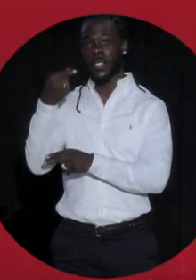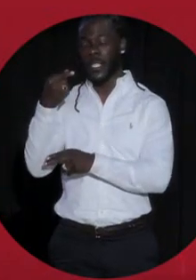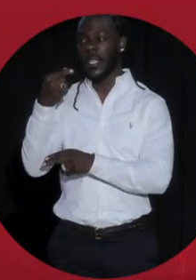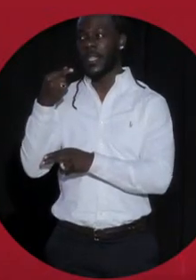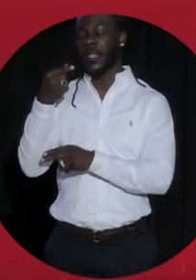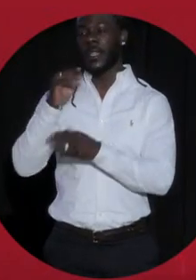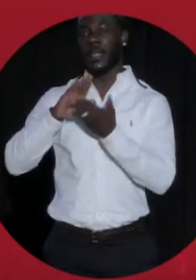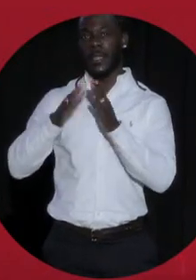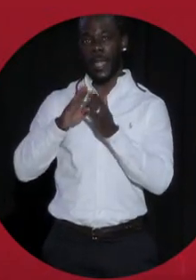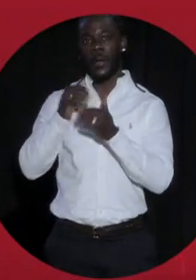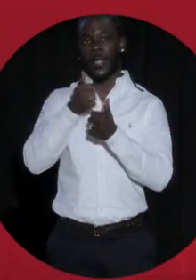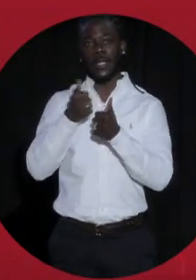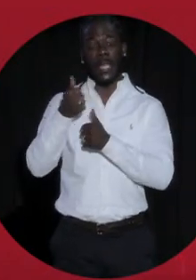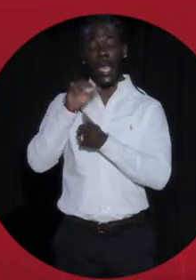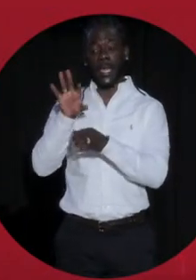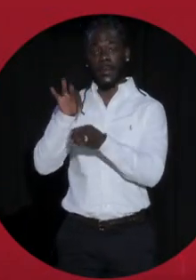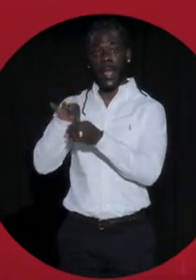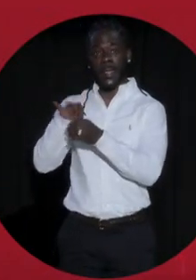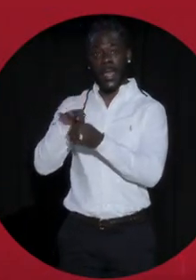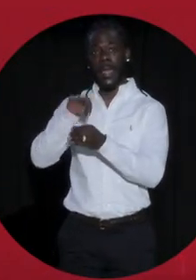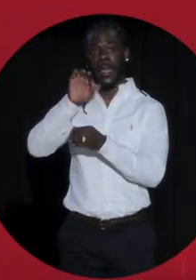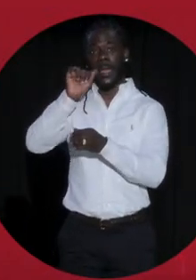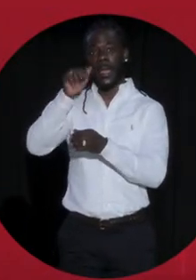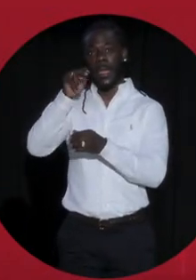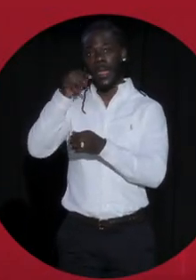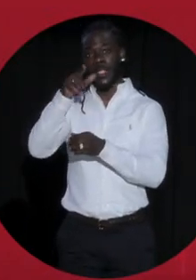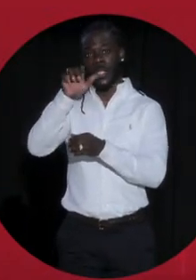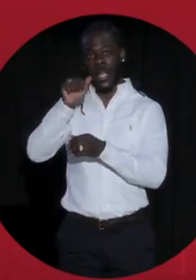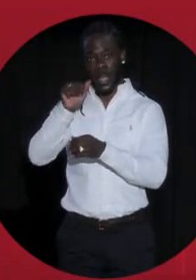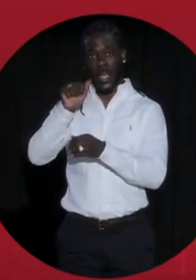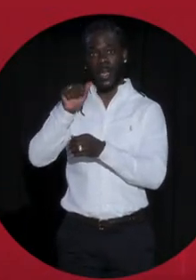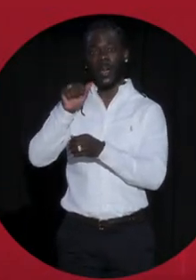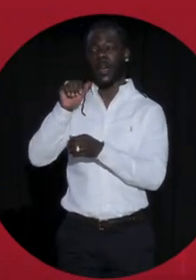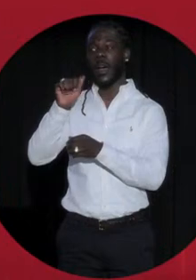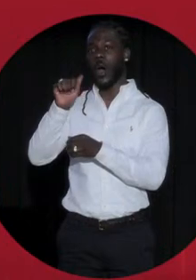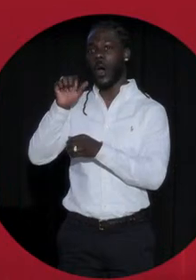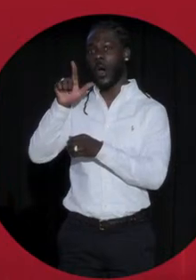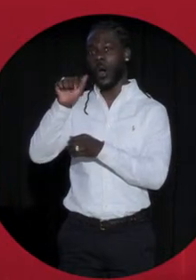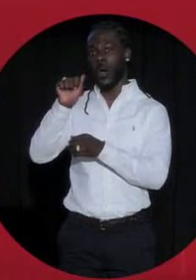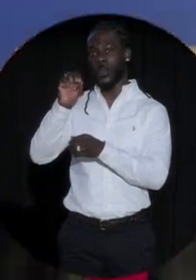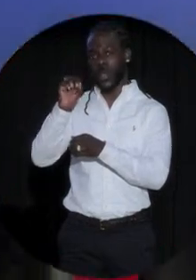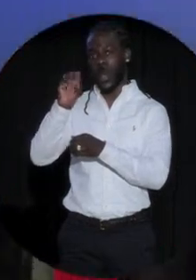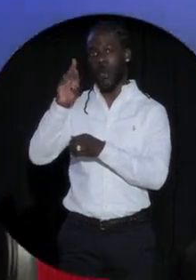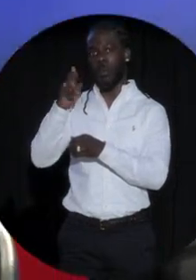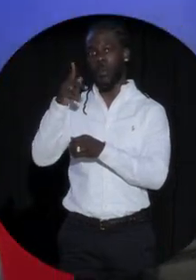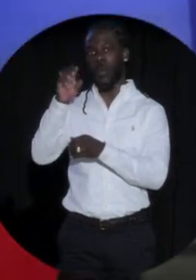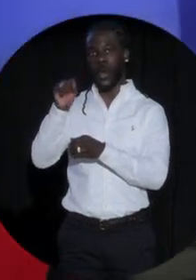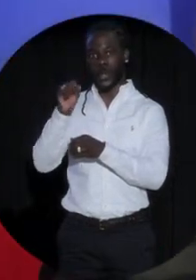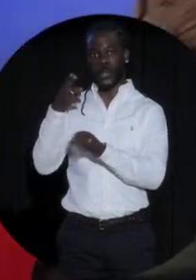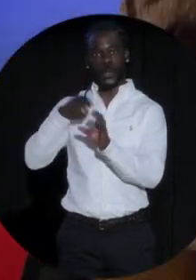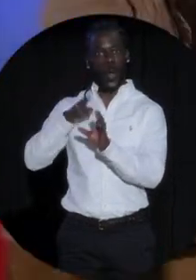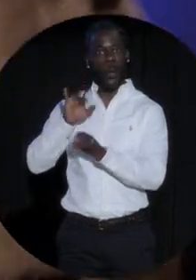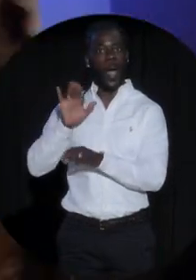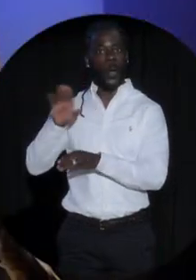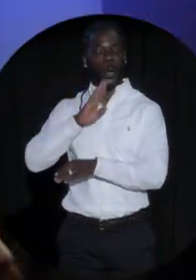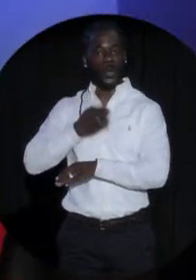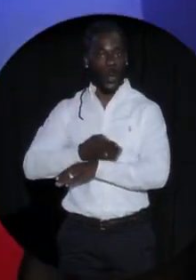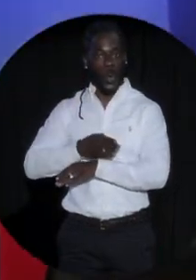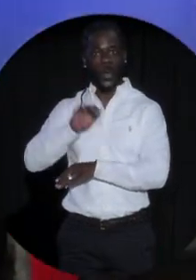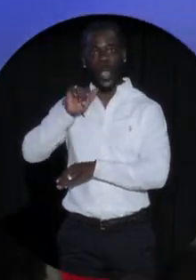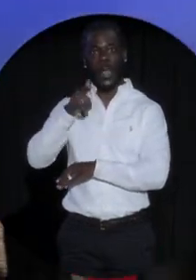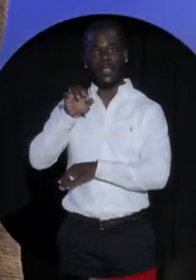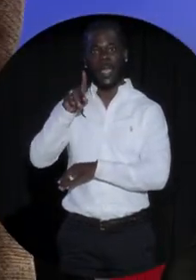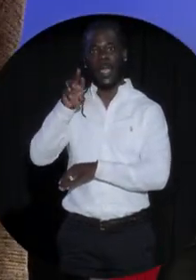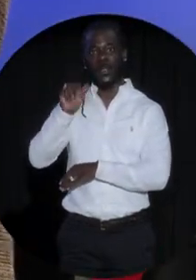County Executive-elect Angela D. Also Brooks, joined by her daughter, Alexandra Alex Also